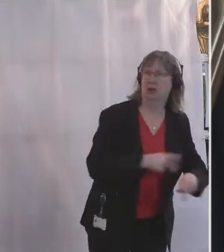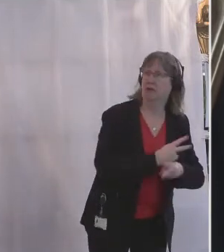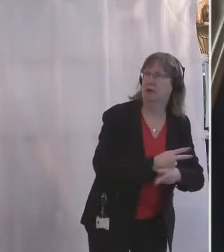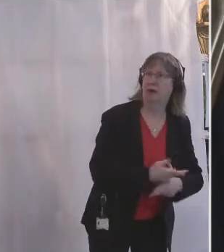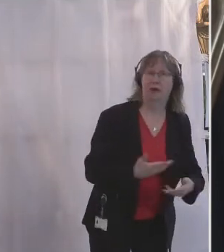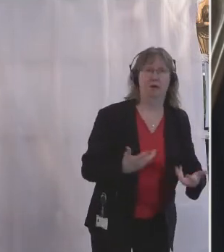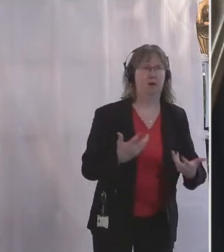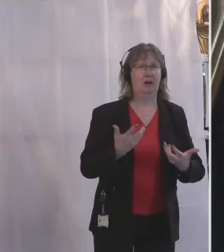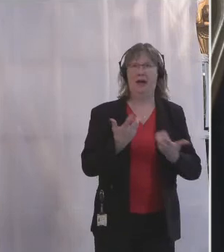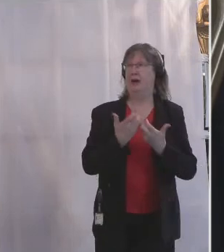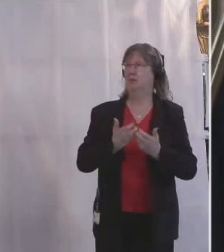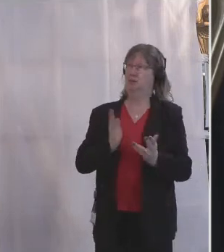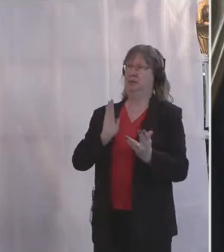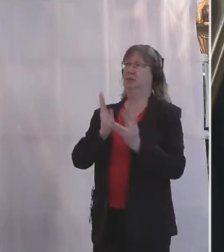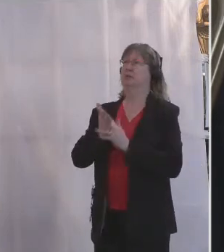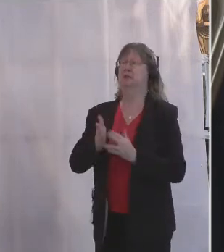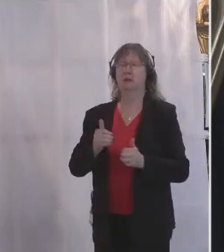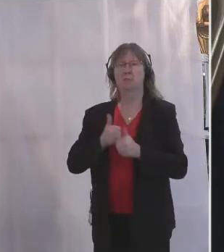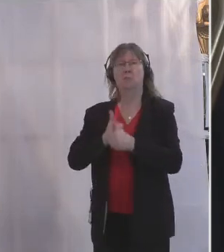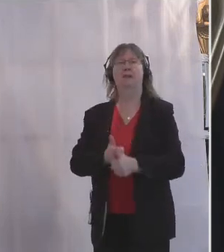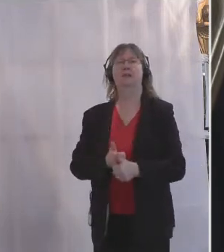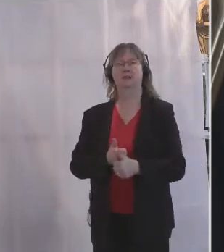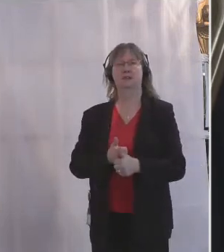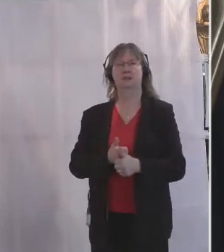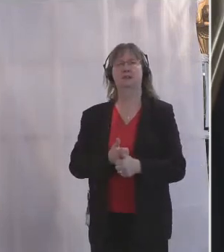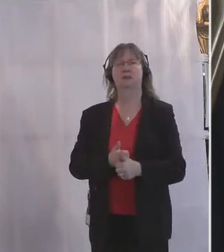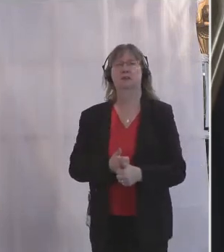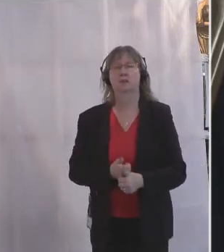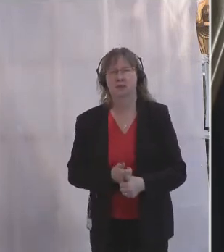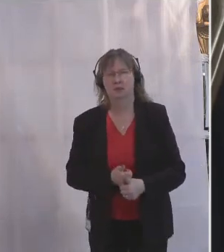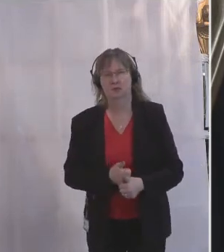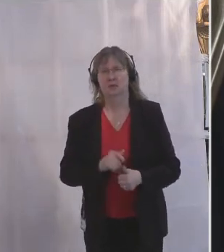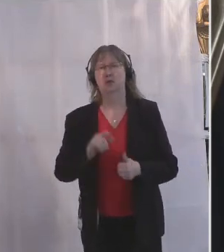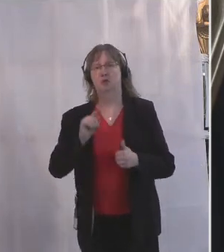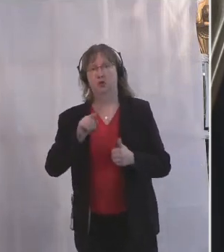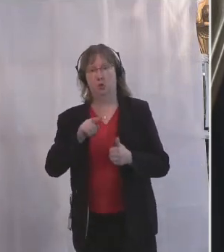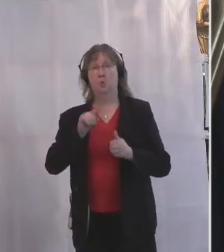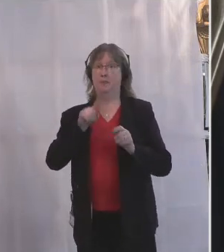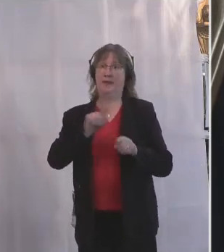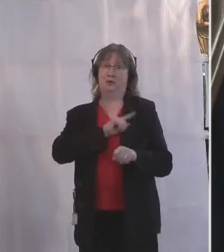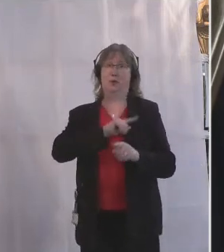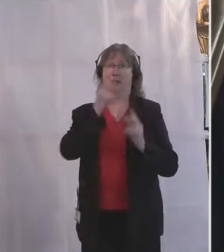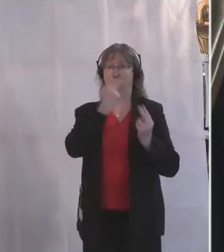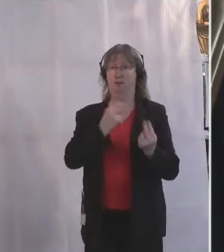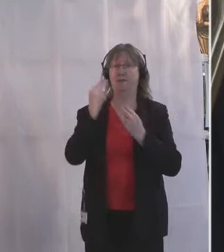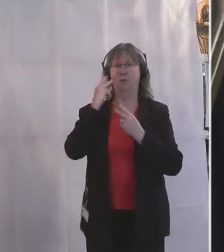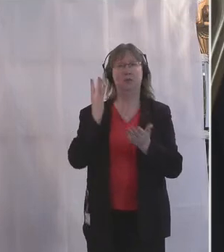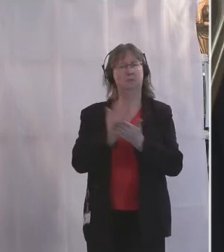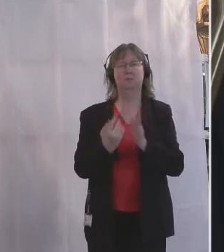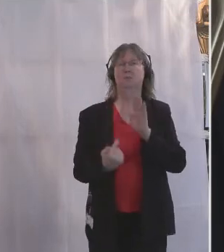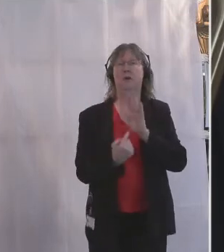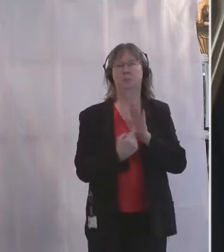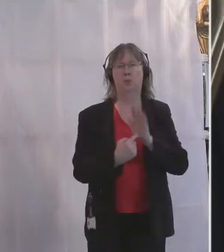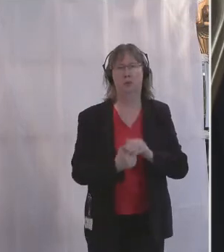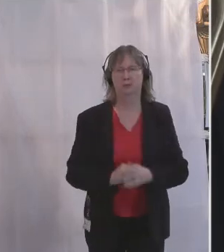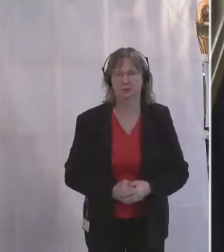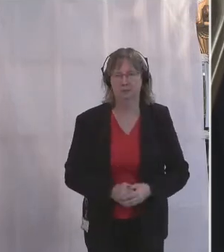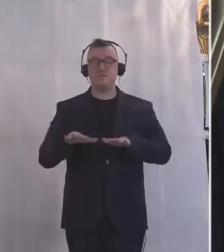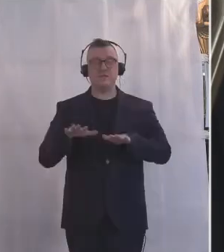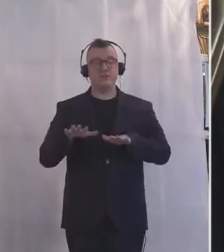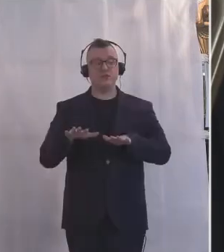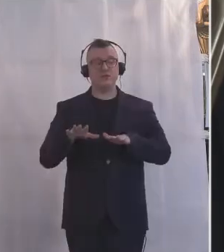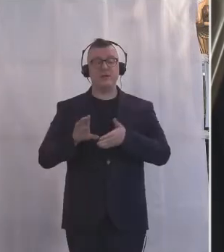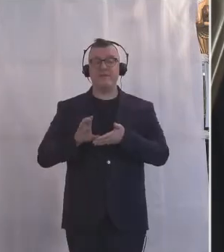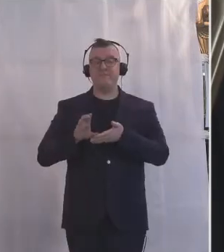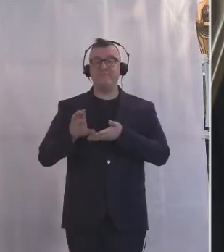and access to mentors and networks are the 3 key drivers of the rules review, and we can delve into them. But I really do encourage you